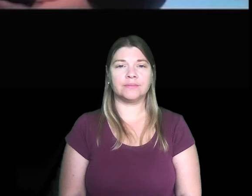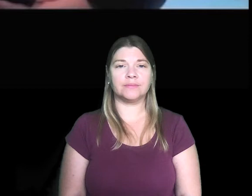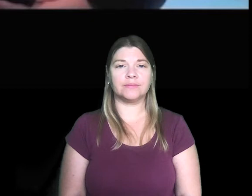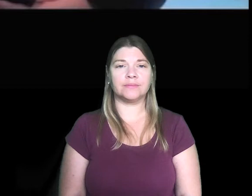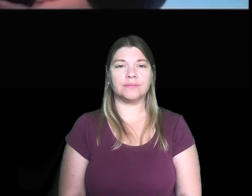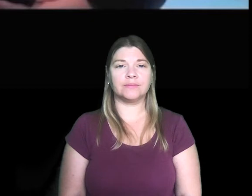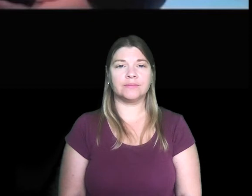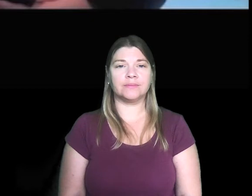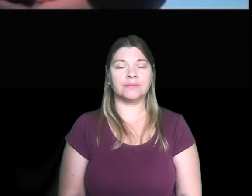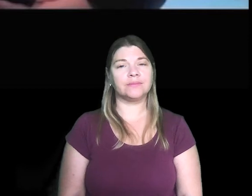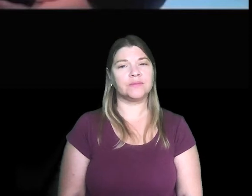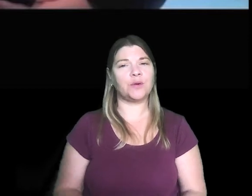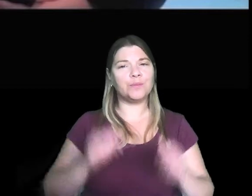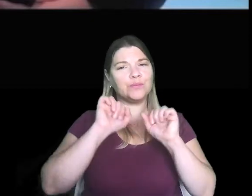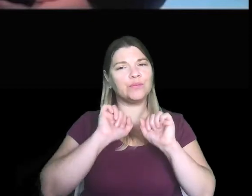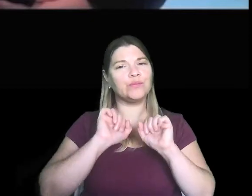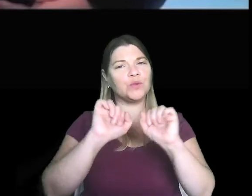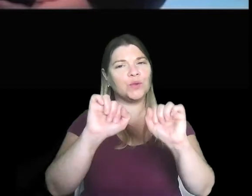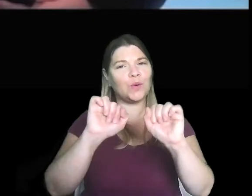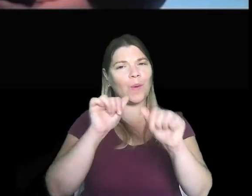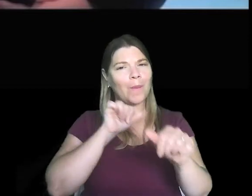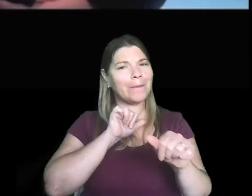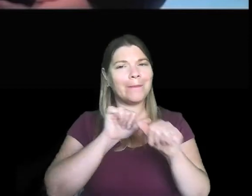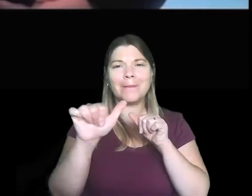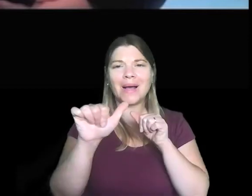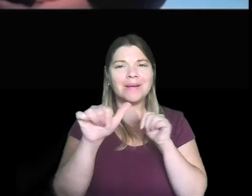How does your item of clothing make you feel?